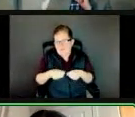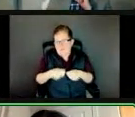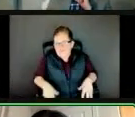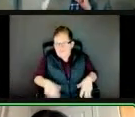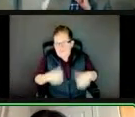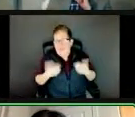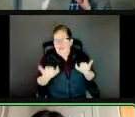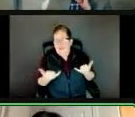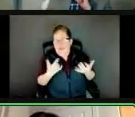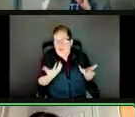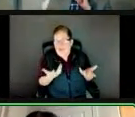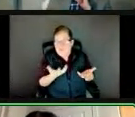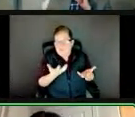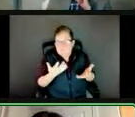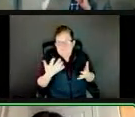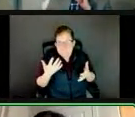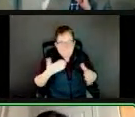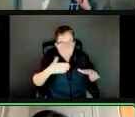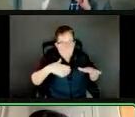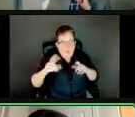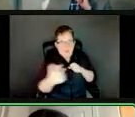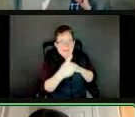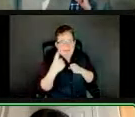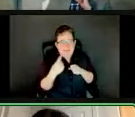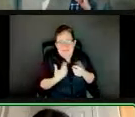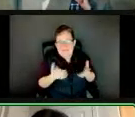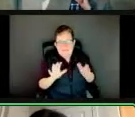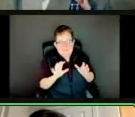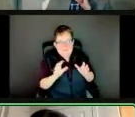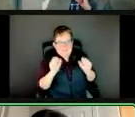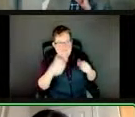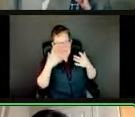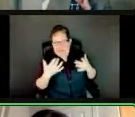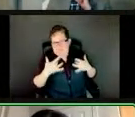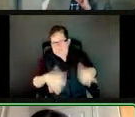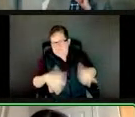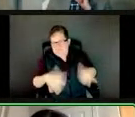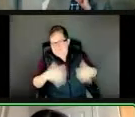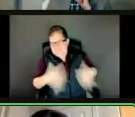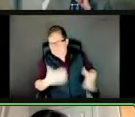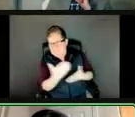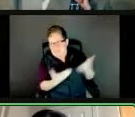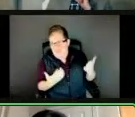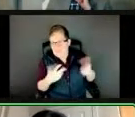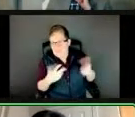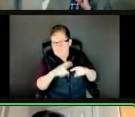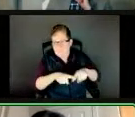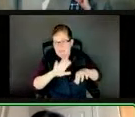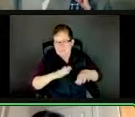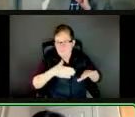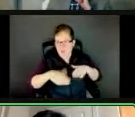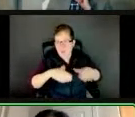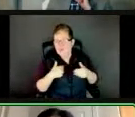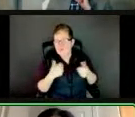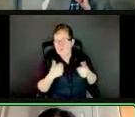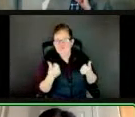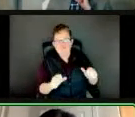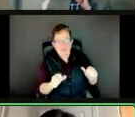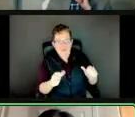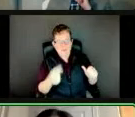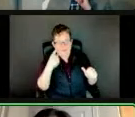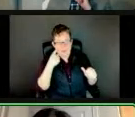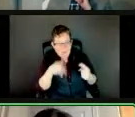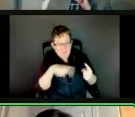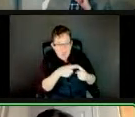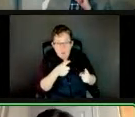his, walking around, his buttocks is showing when he's, depending on how he's walking. So when we are thinking about who